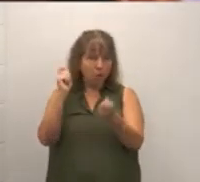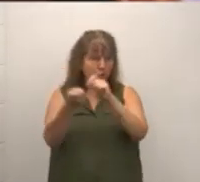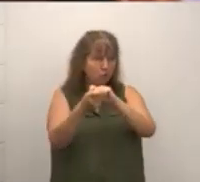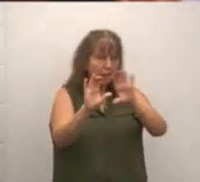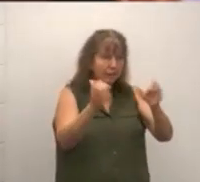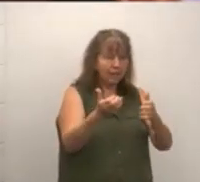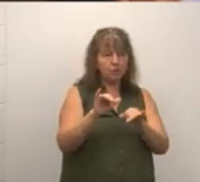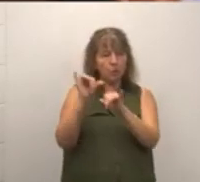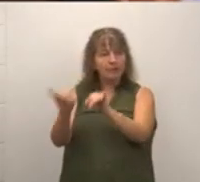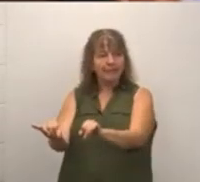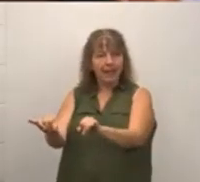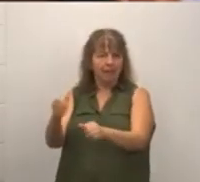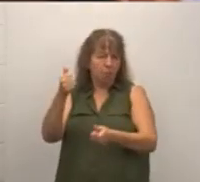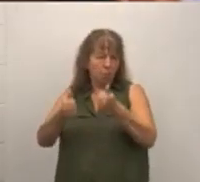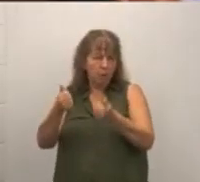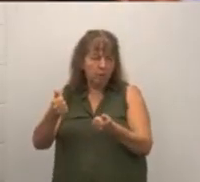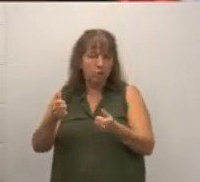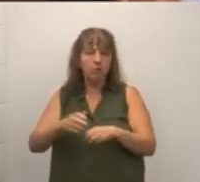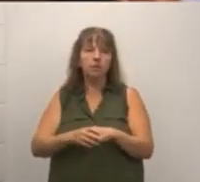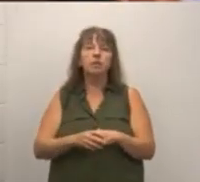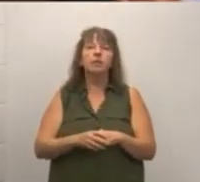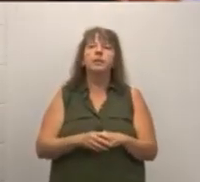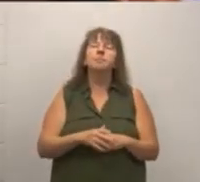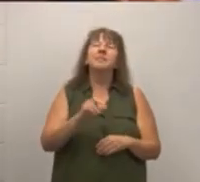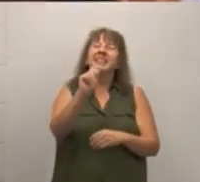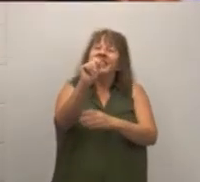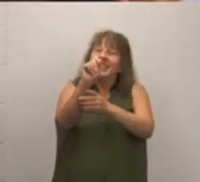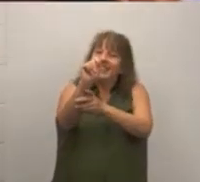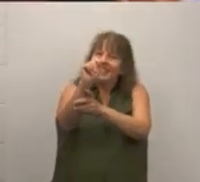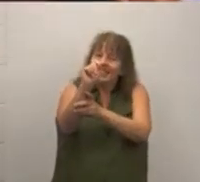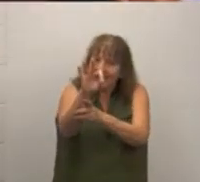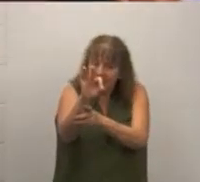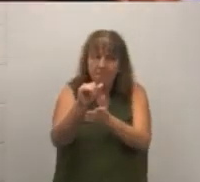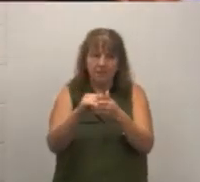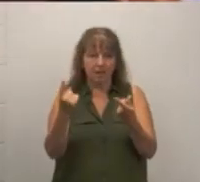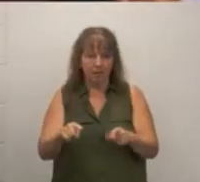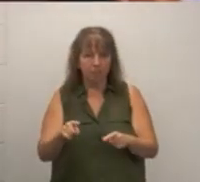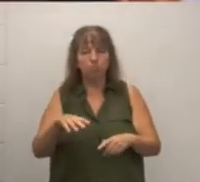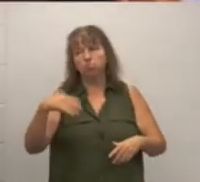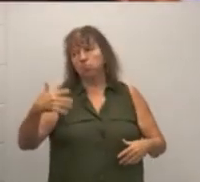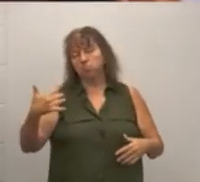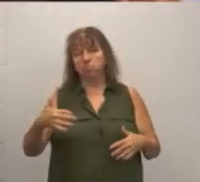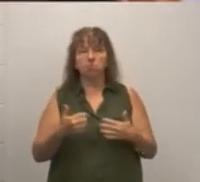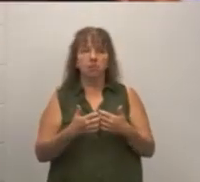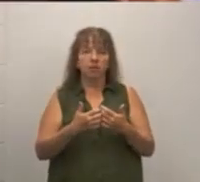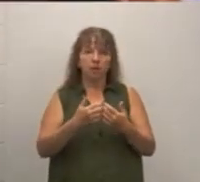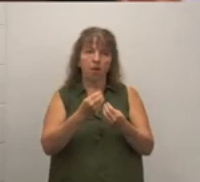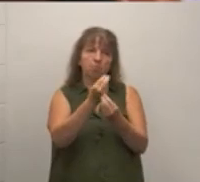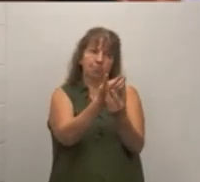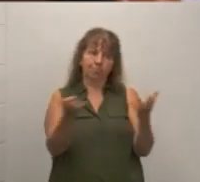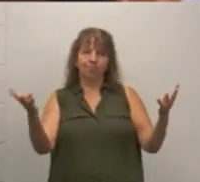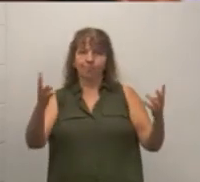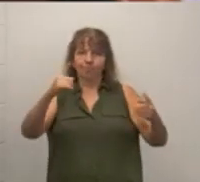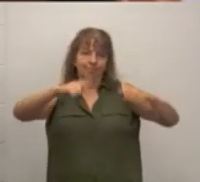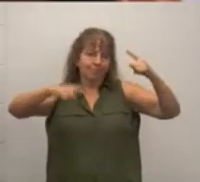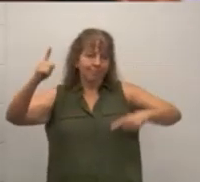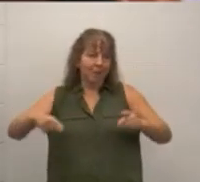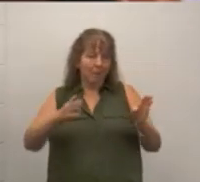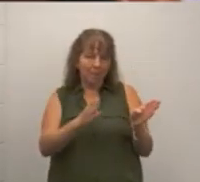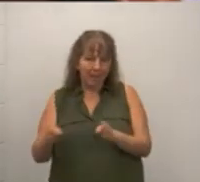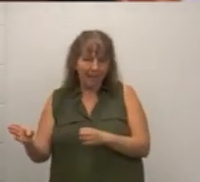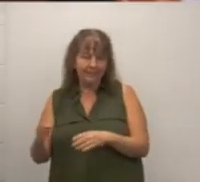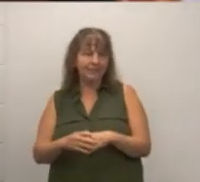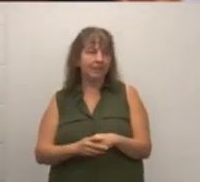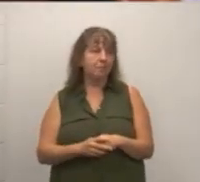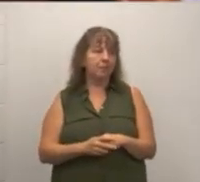There are a couple scenarios that we're planning for. There's many scenarios that we're planning for. And I'm not